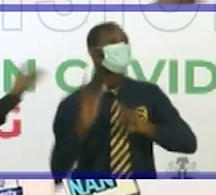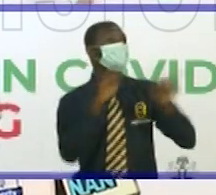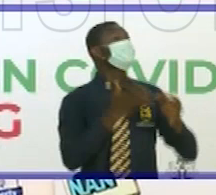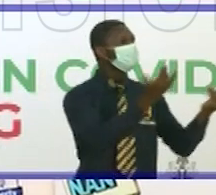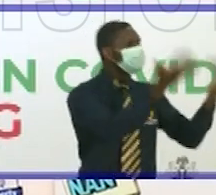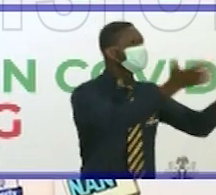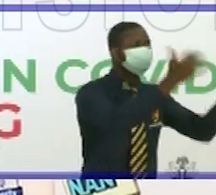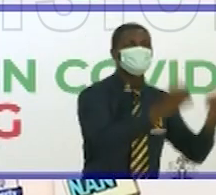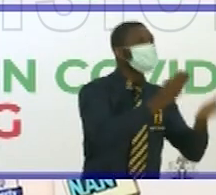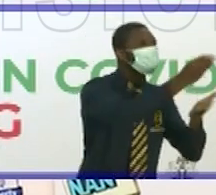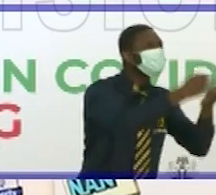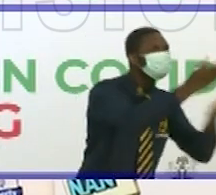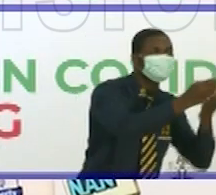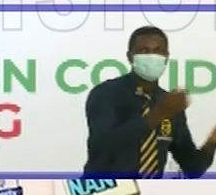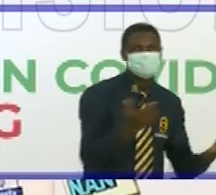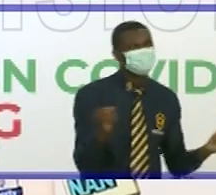and purchased